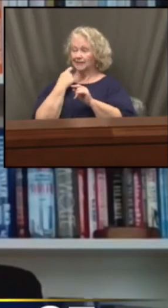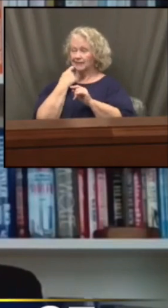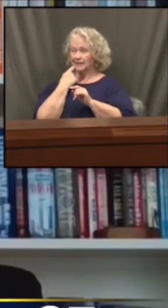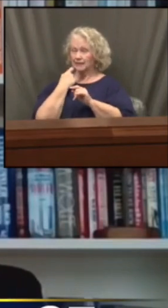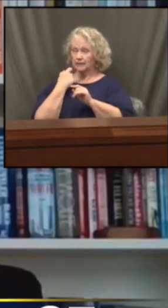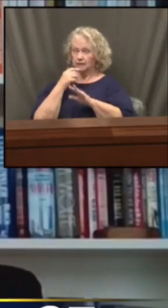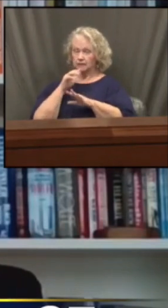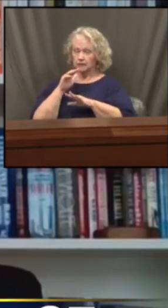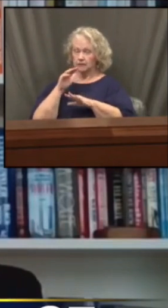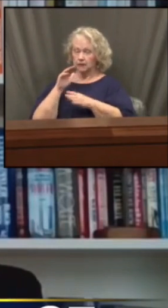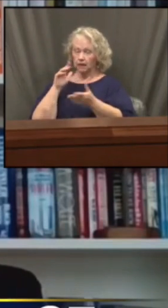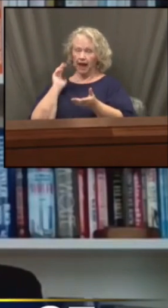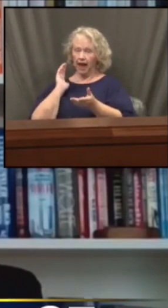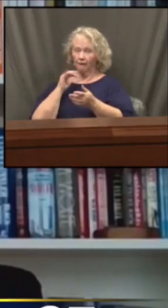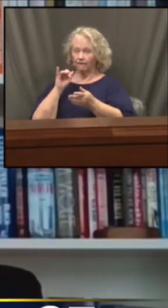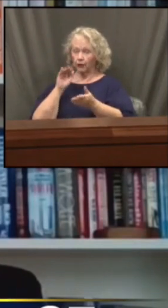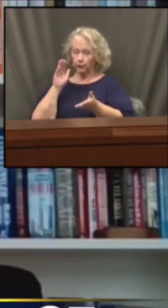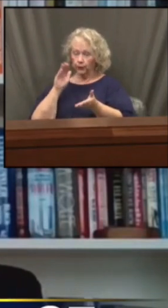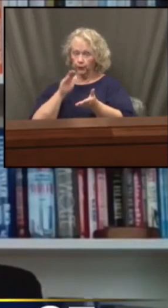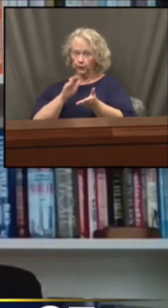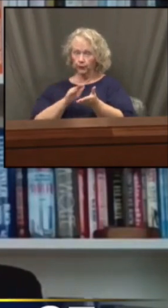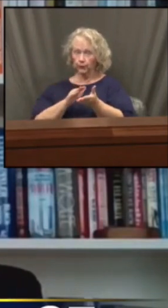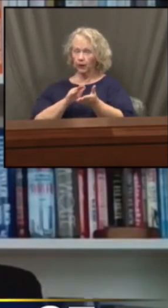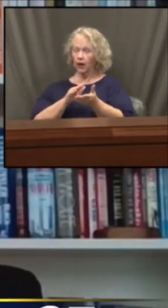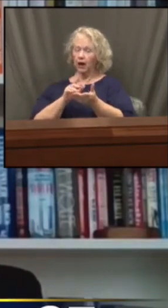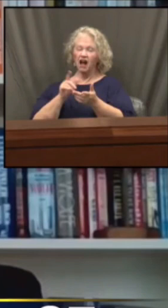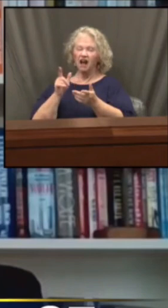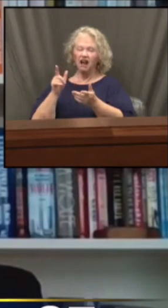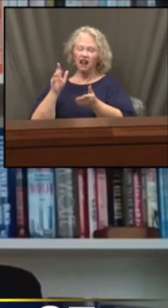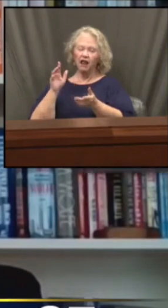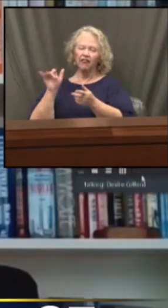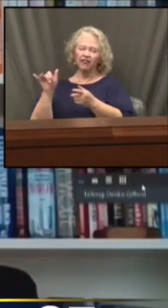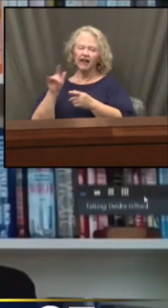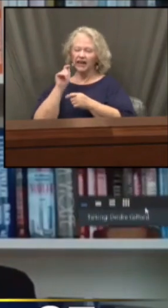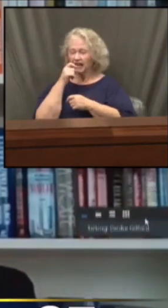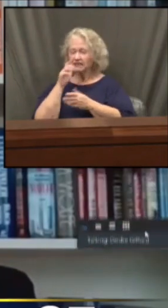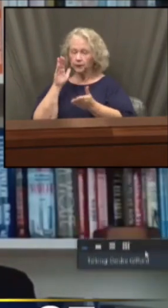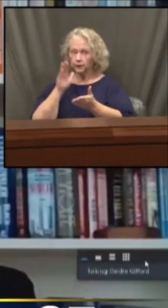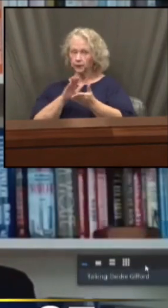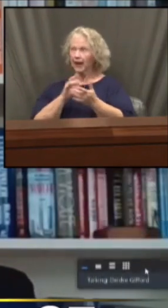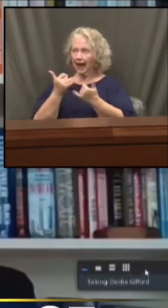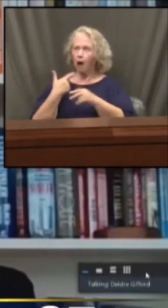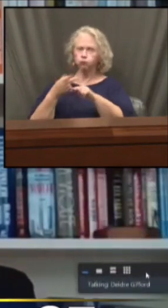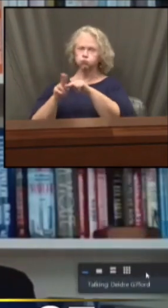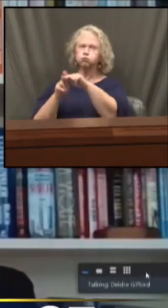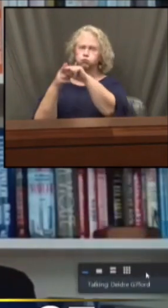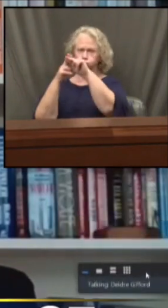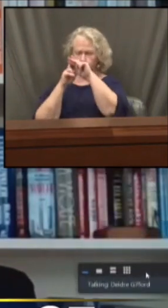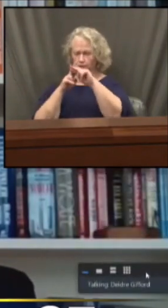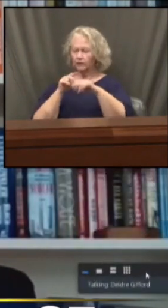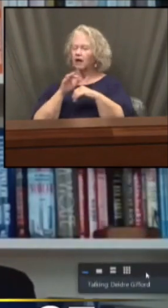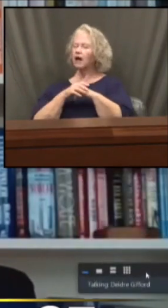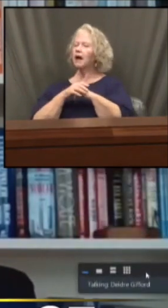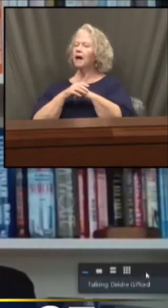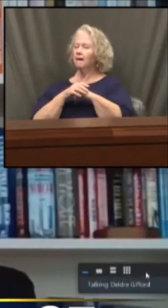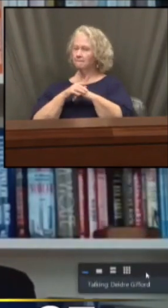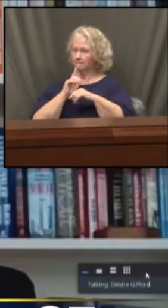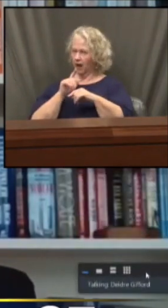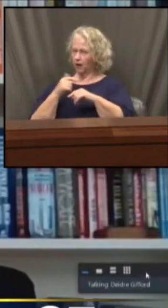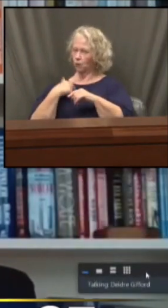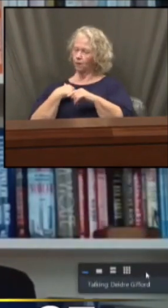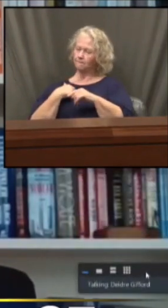our infection rate in the late spring. We also are standing up, as we discussed, Alex,